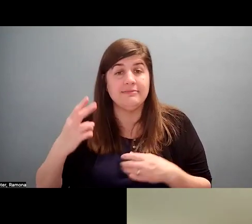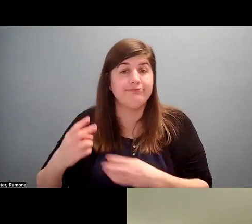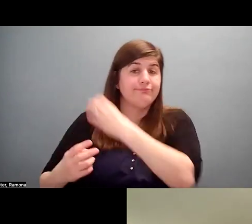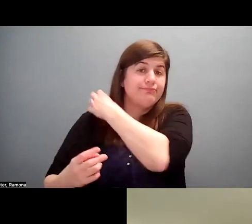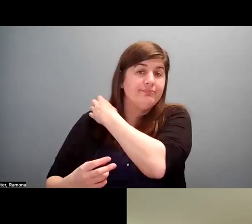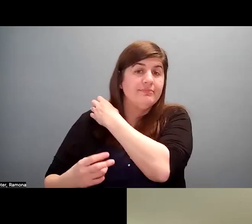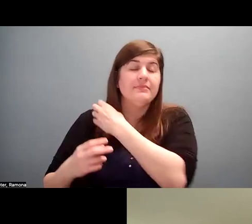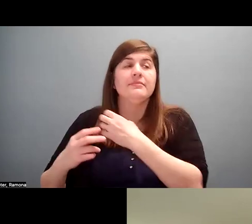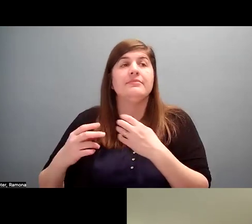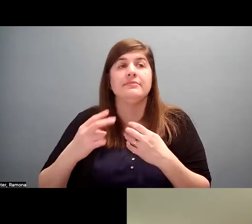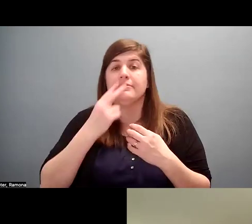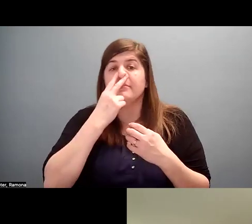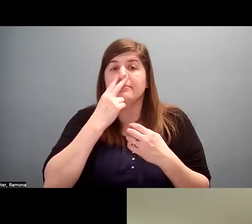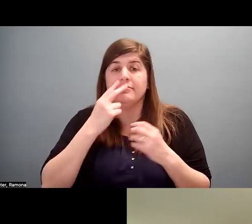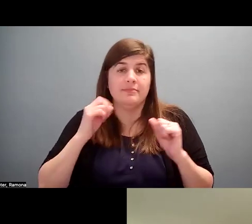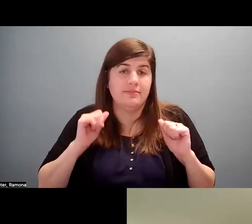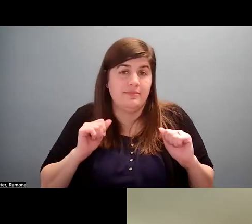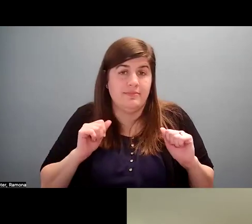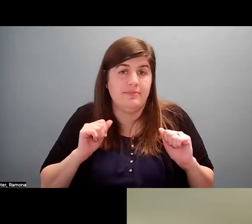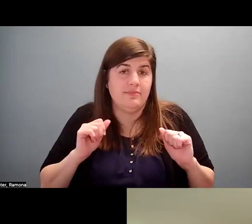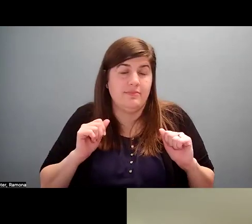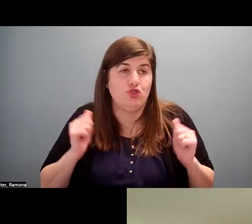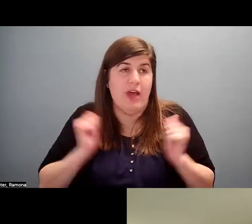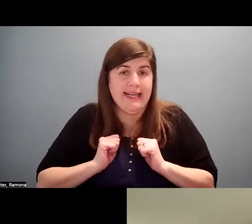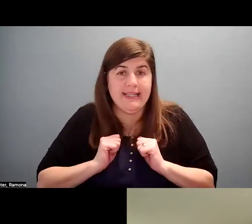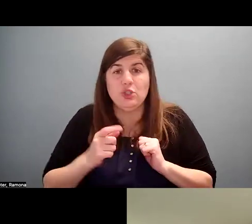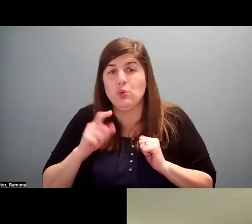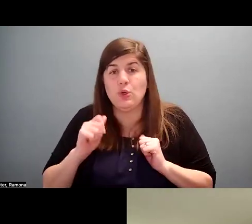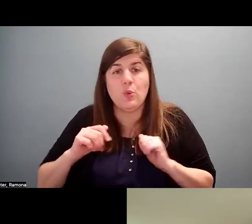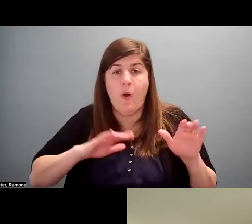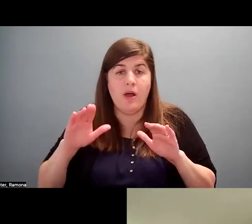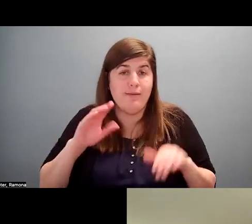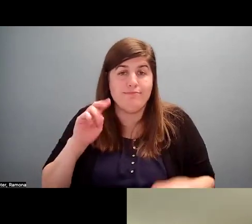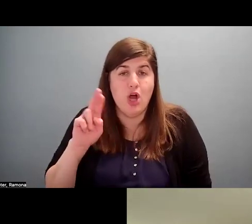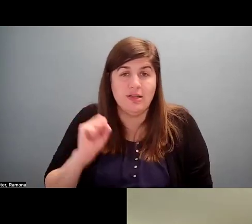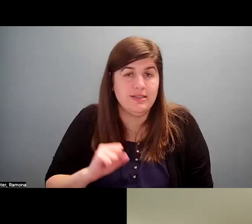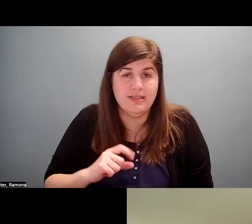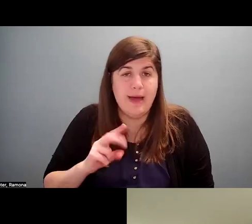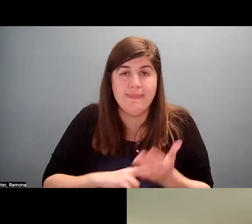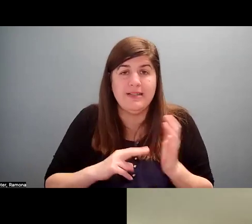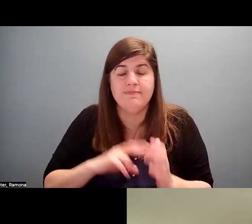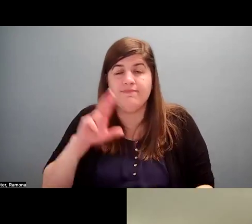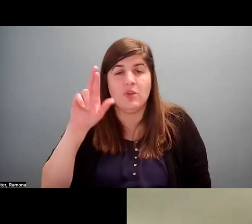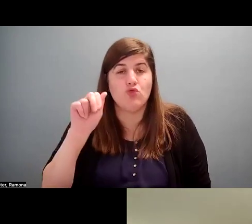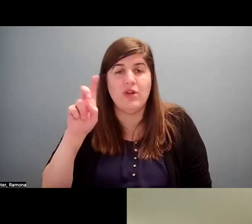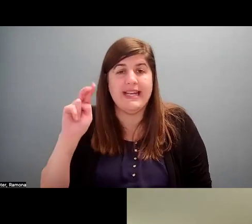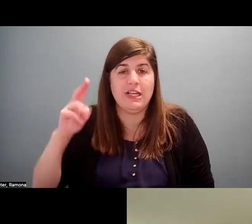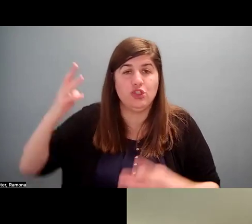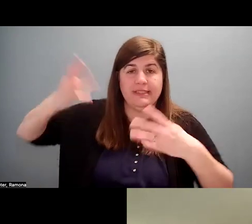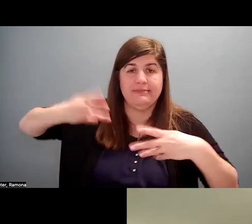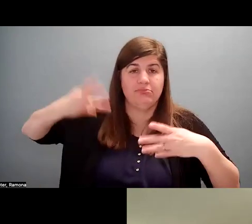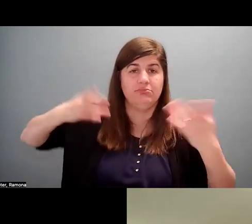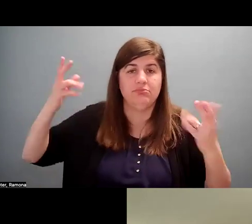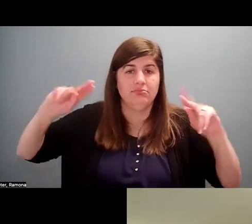on Titan and be fine. Whereas, like we said in Mars, radiation from space would just not be good for you right